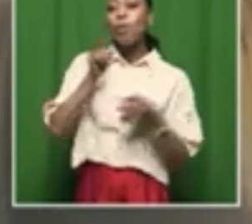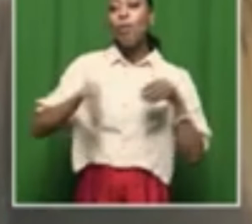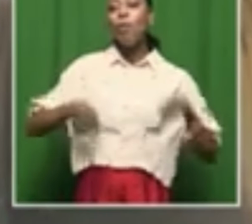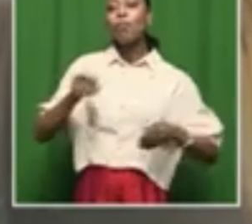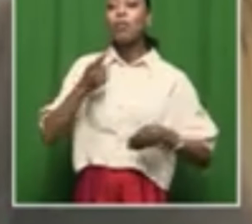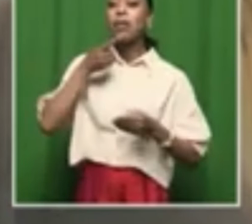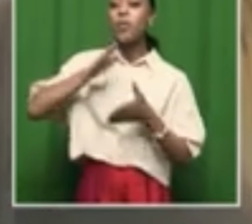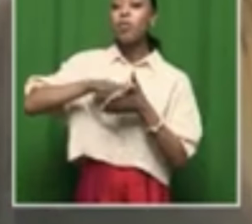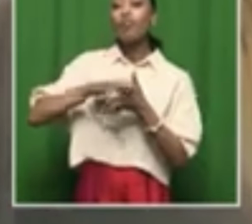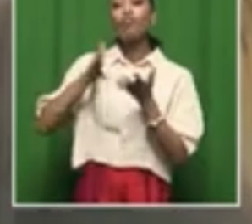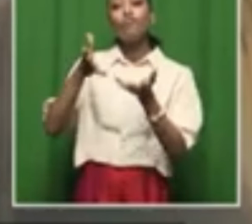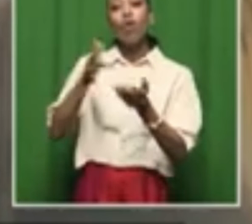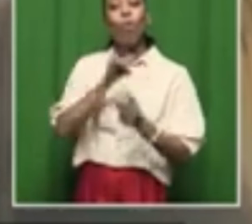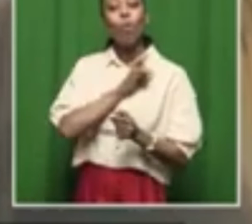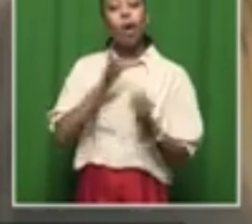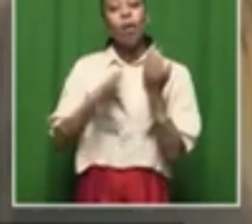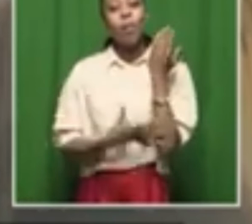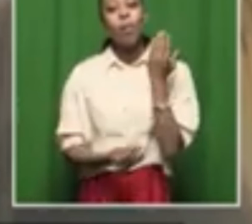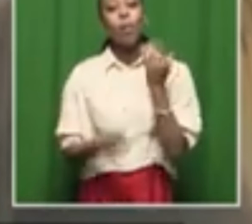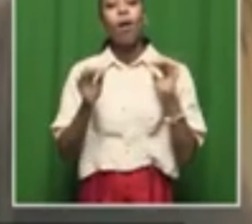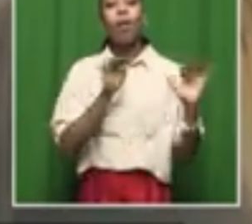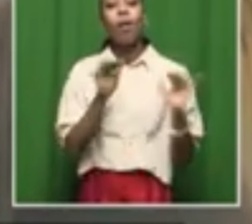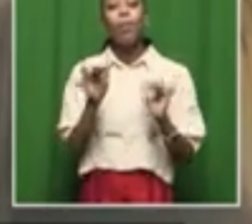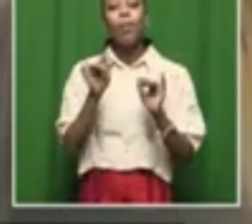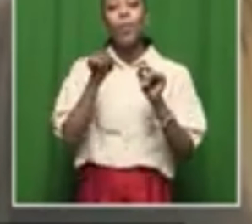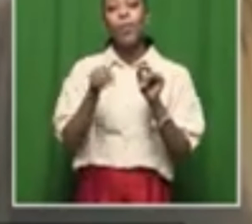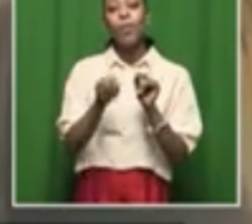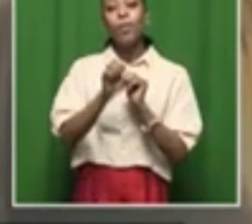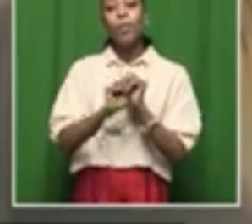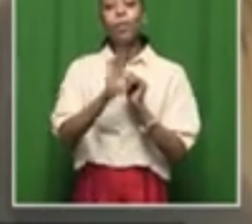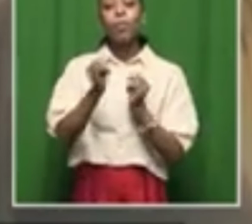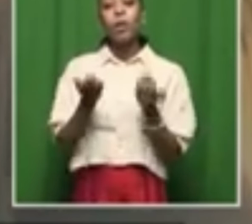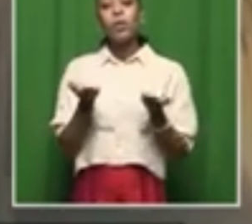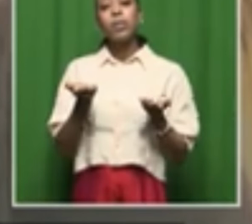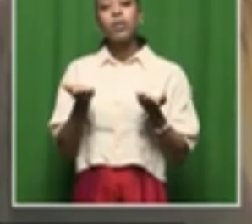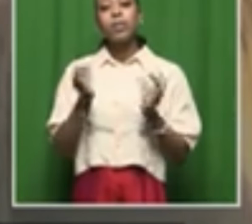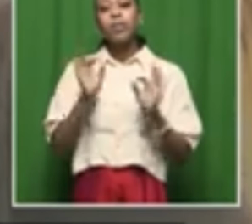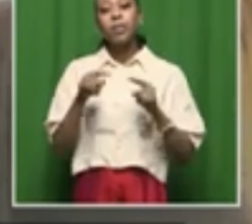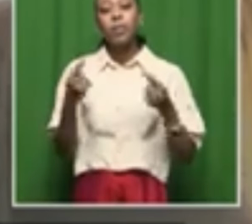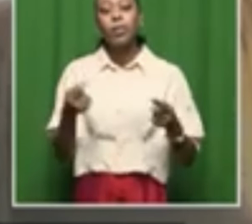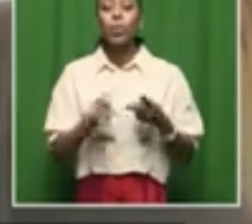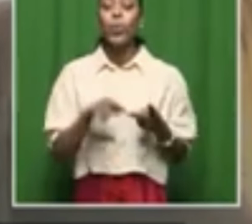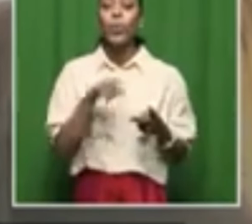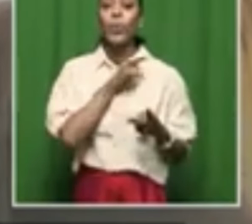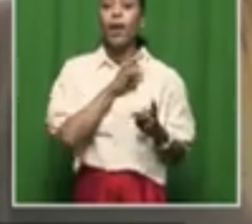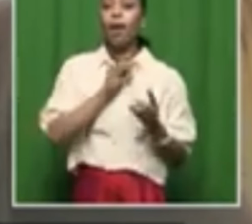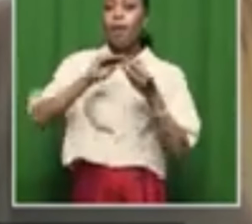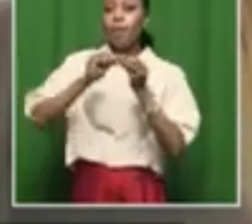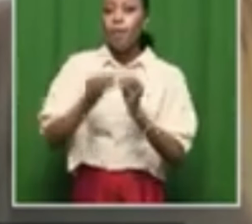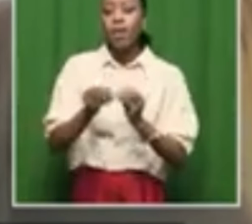a reason why poor people in South Africa cannot be served, why we can't